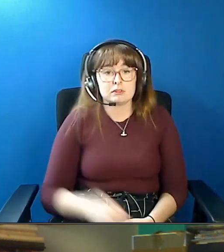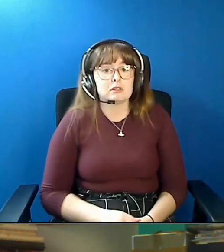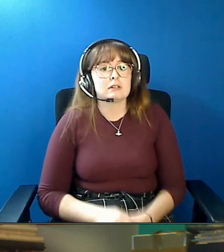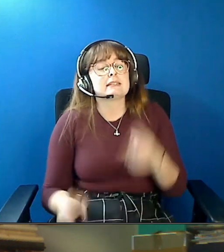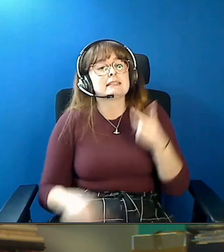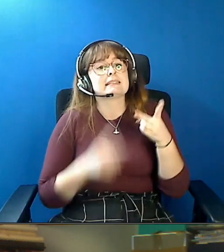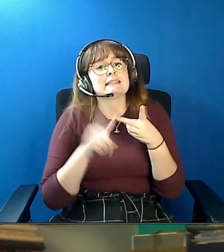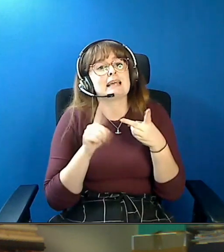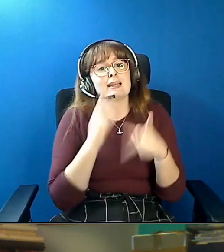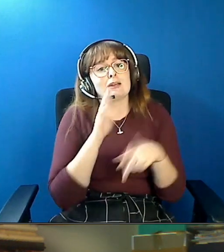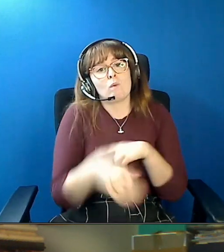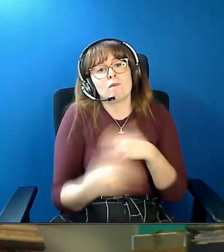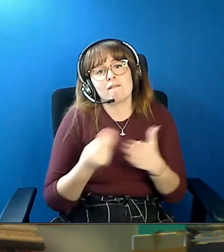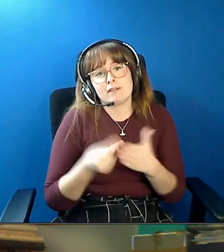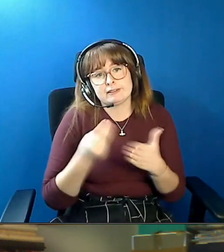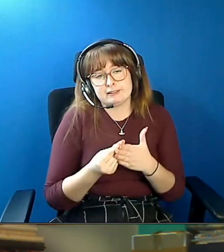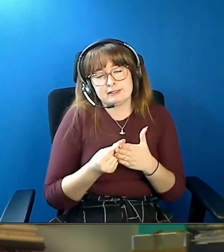funding is